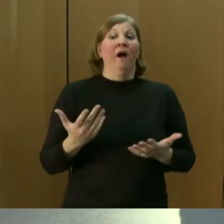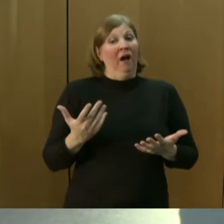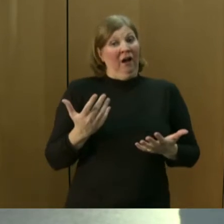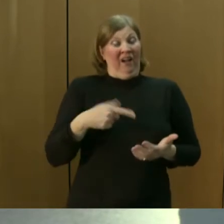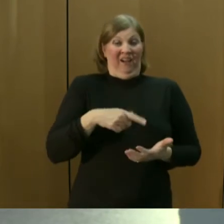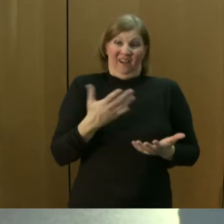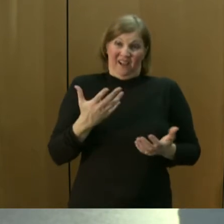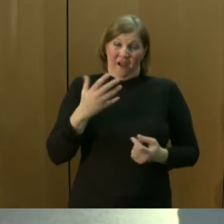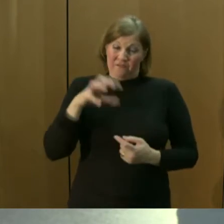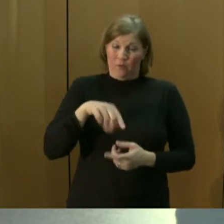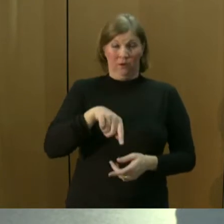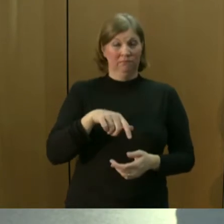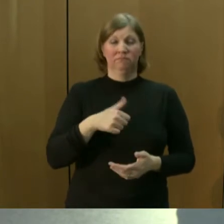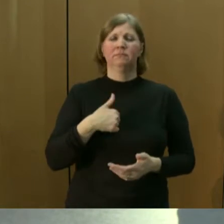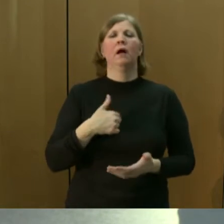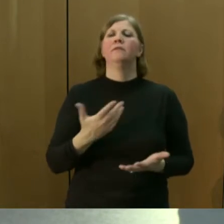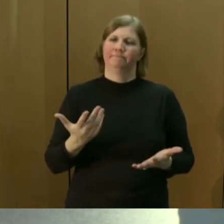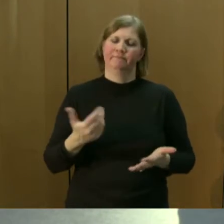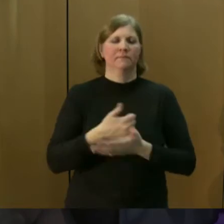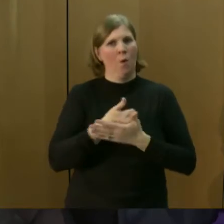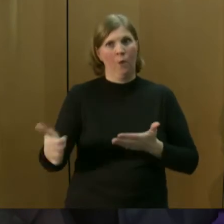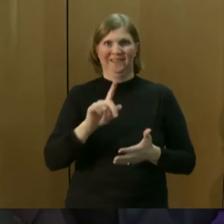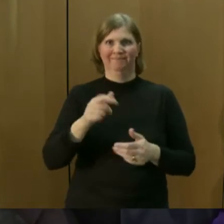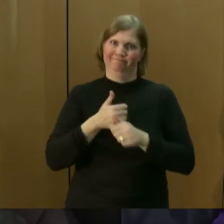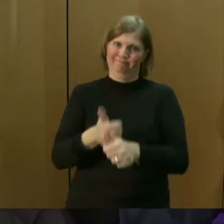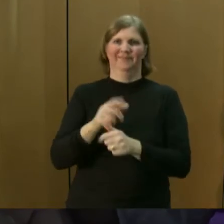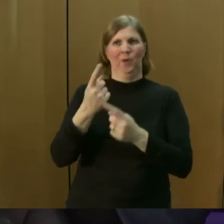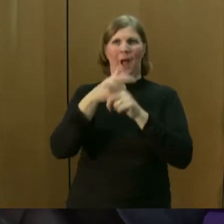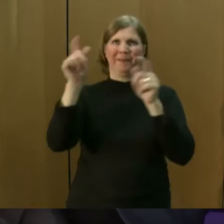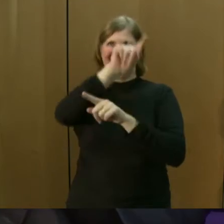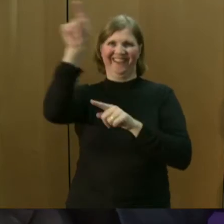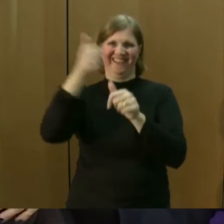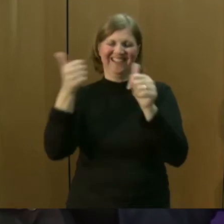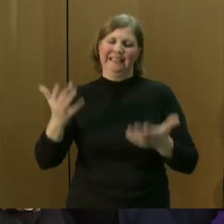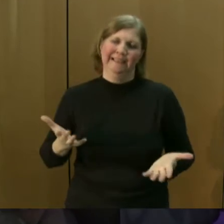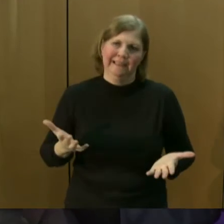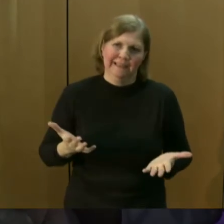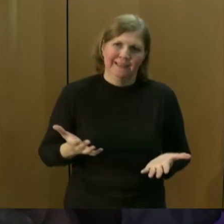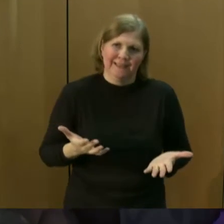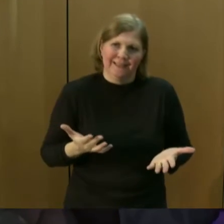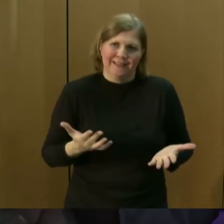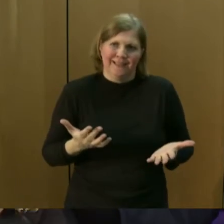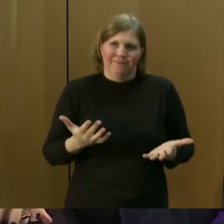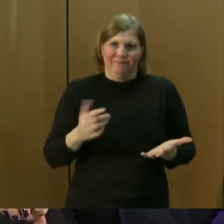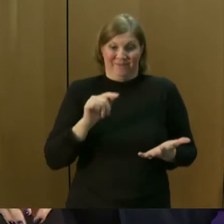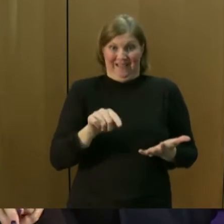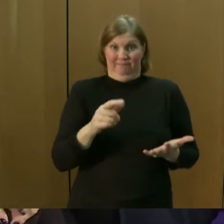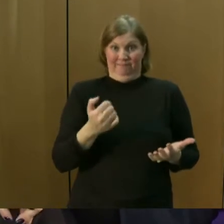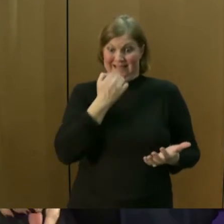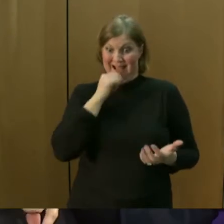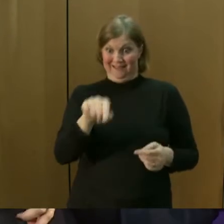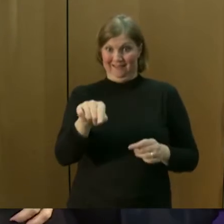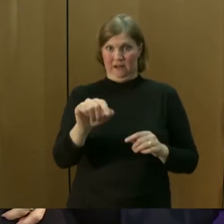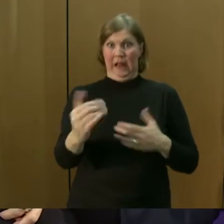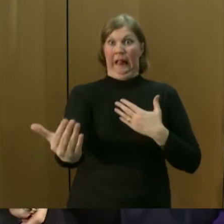help a company if they had something. But your ability to do that is going to be diminished the closer you get to opening day. Absolutely. And the